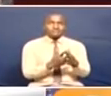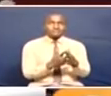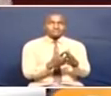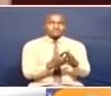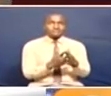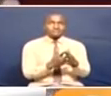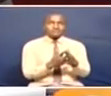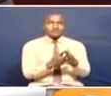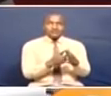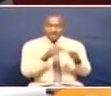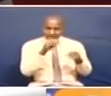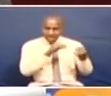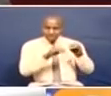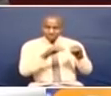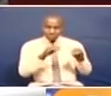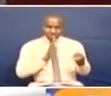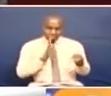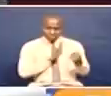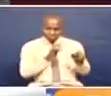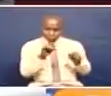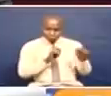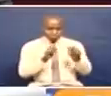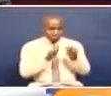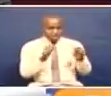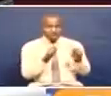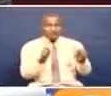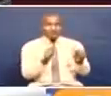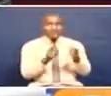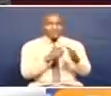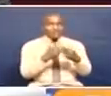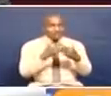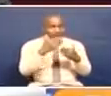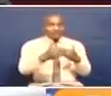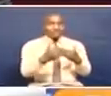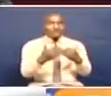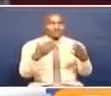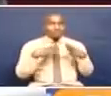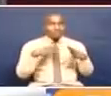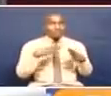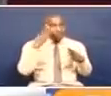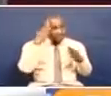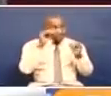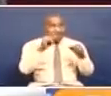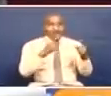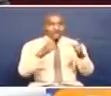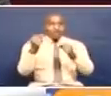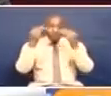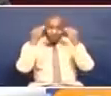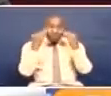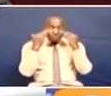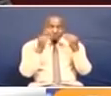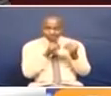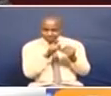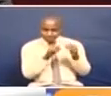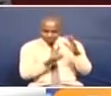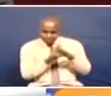there's a election management body that's set up in the proper way. Yeah. And after which, people know they can go to court, question, and